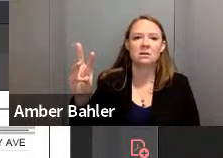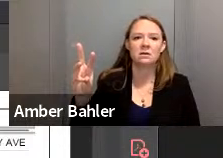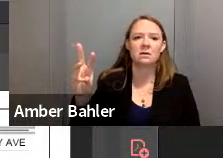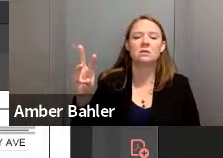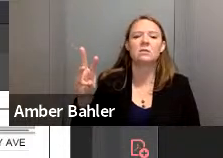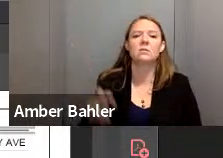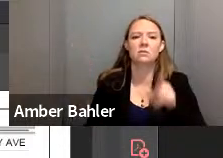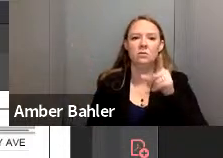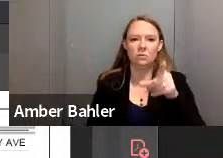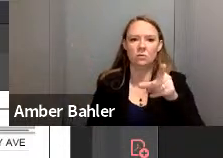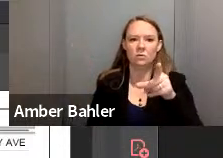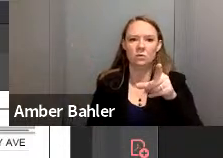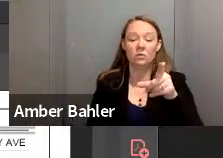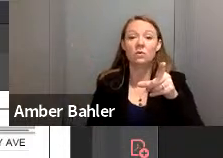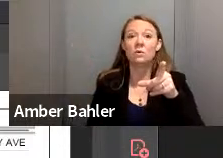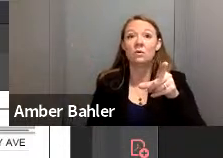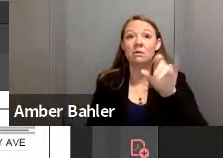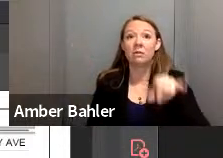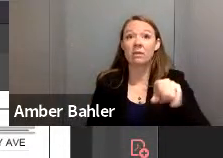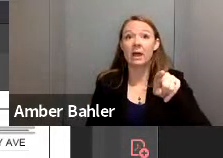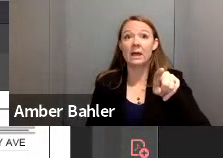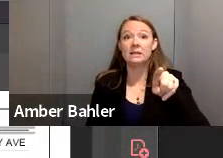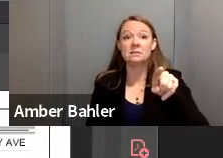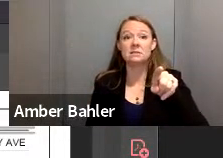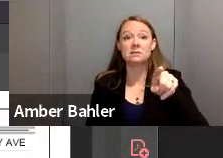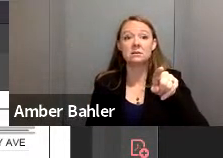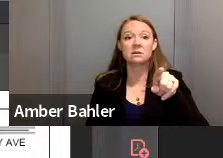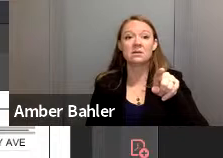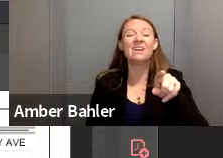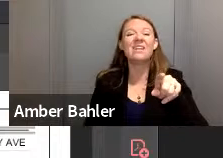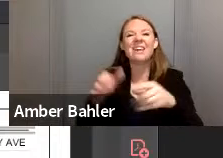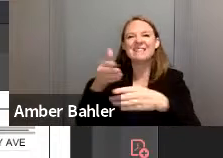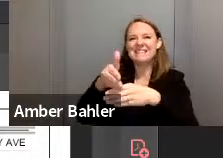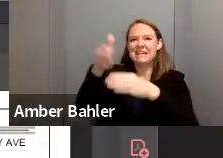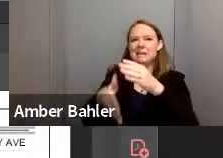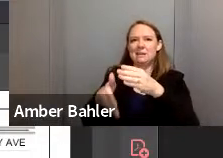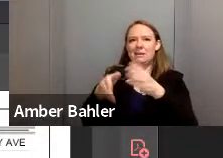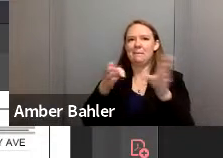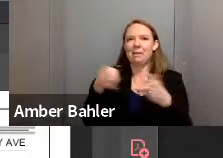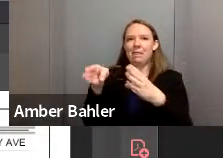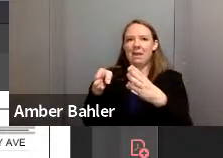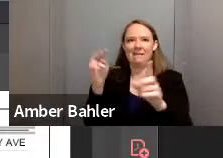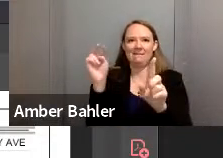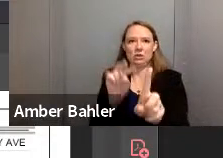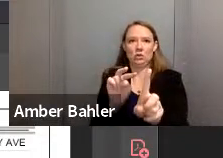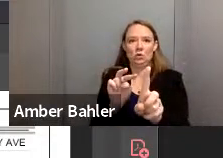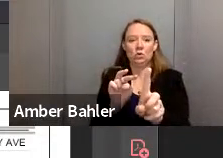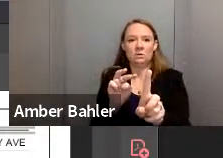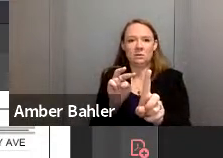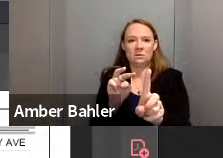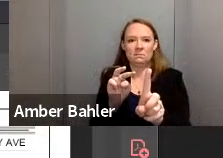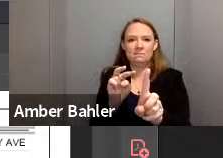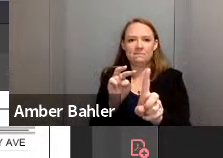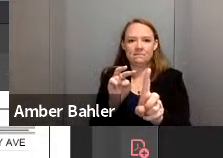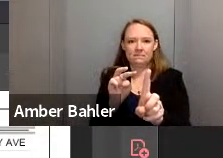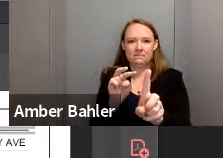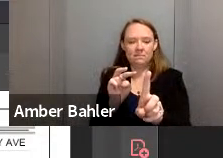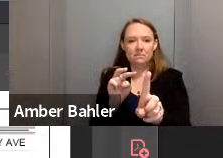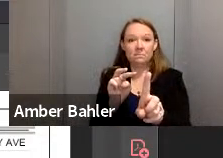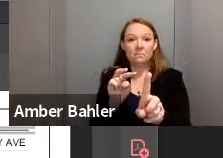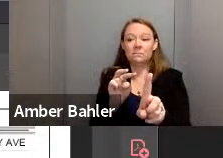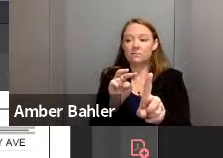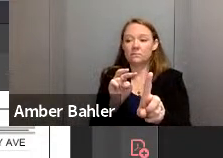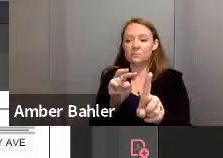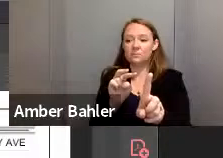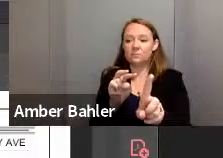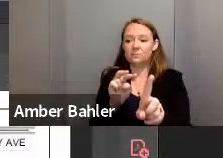So what we have here is a closer in plan view, a more to where we're really going to be ending